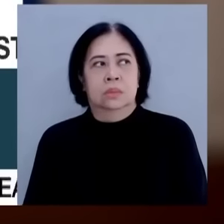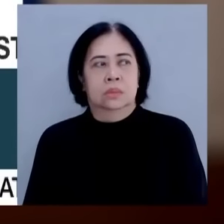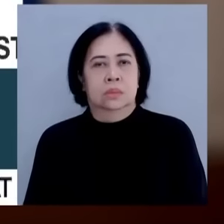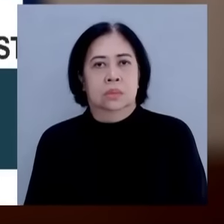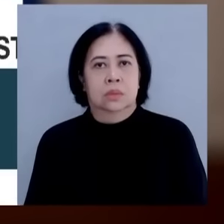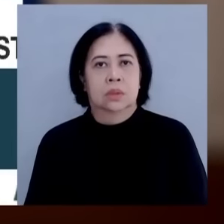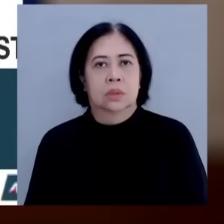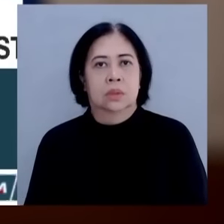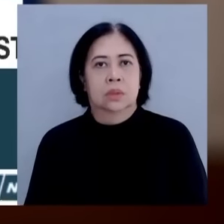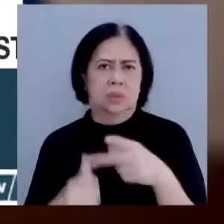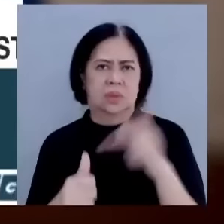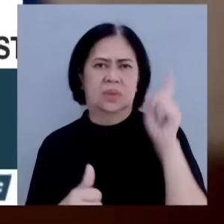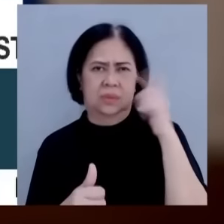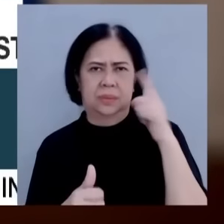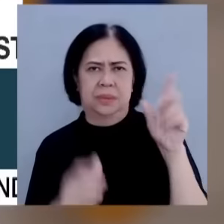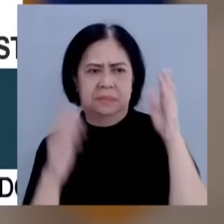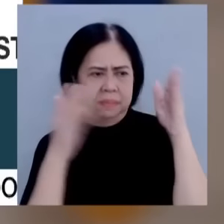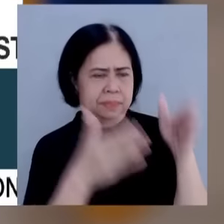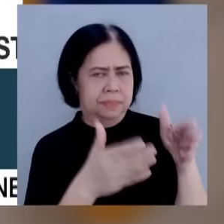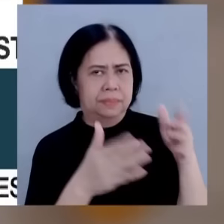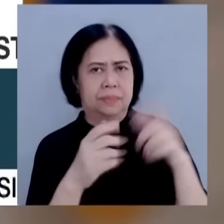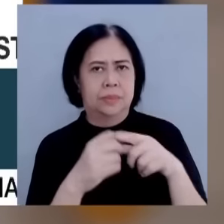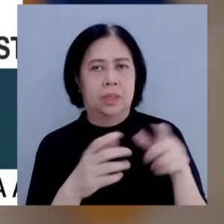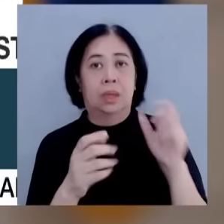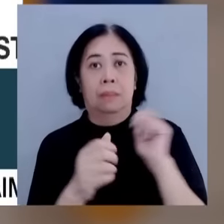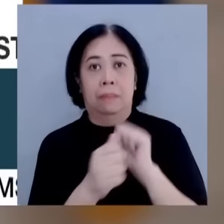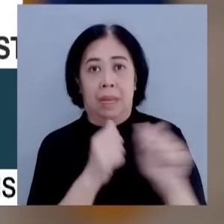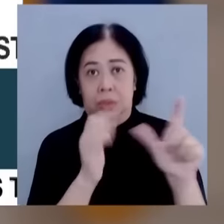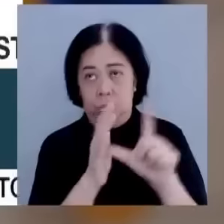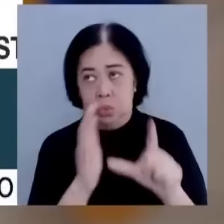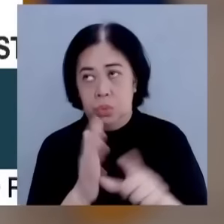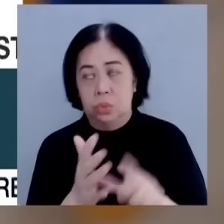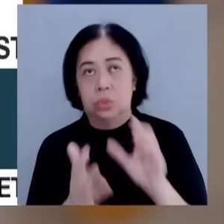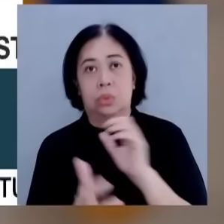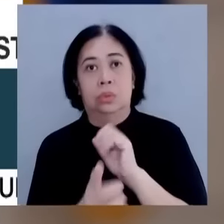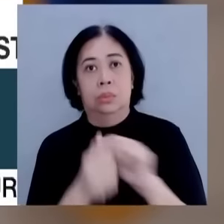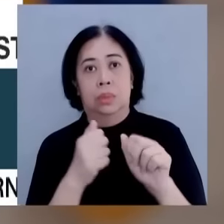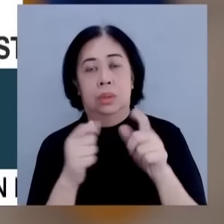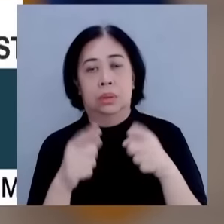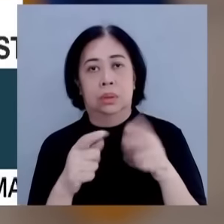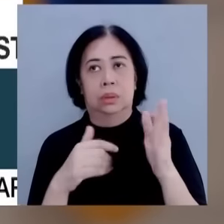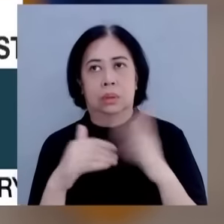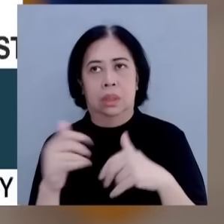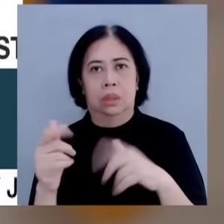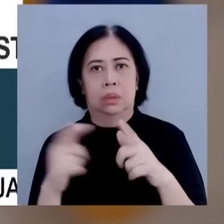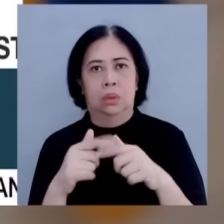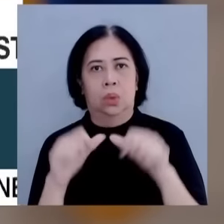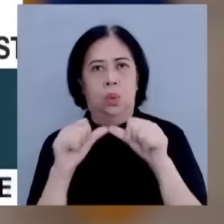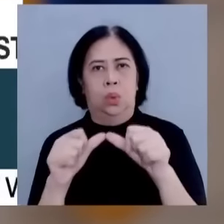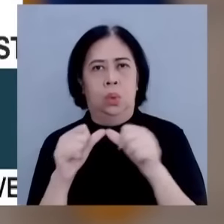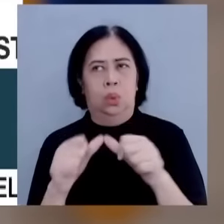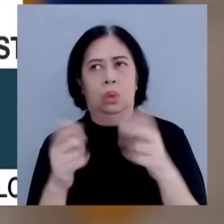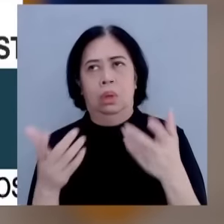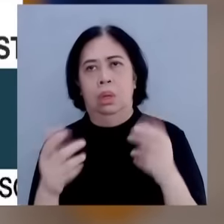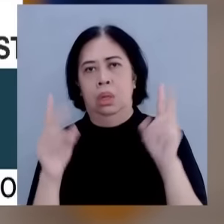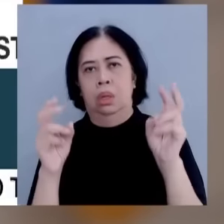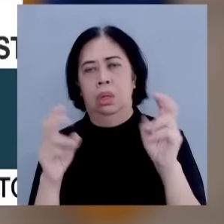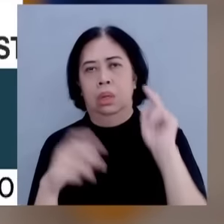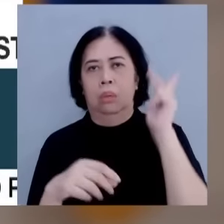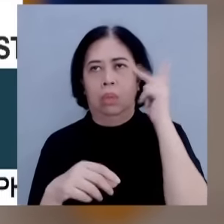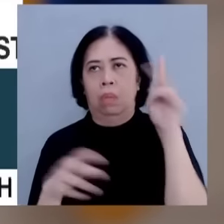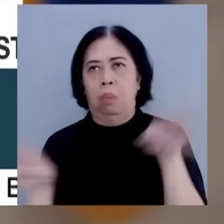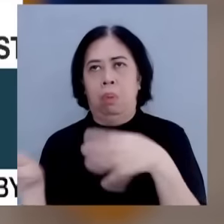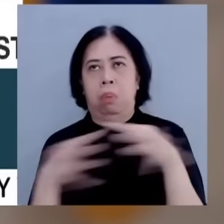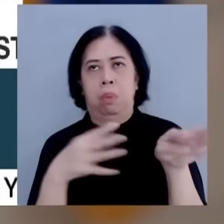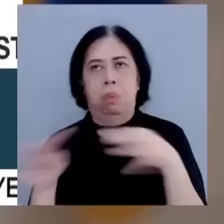prioritize governance, prioritize a passing of laws, mm-hmm. Instead of continuing with all this political bickering.